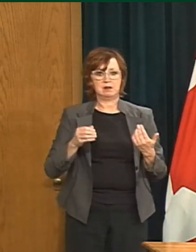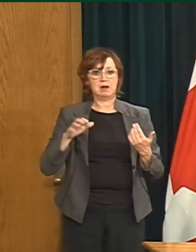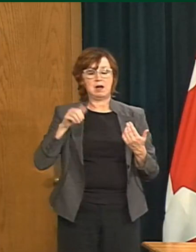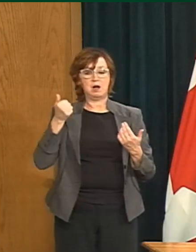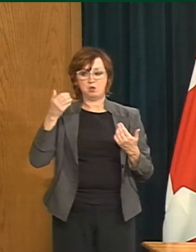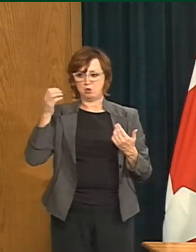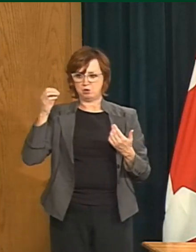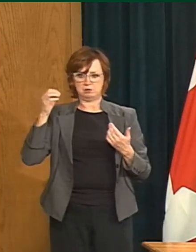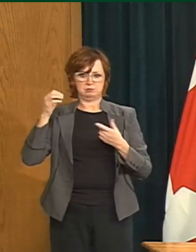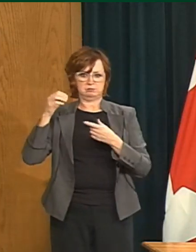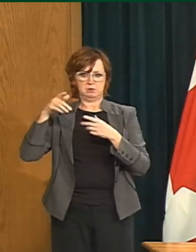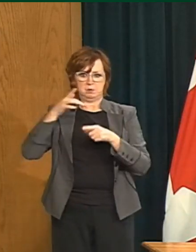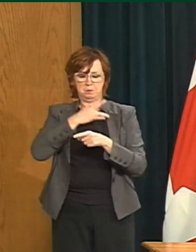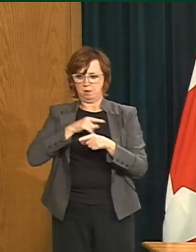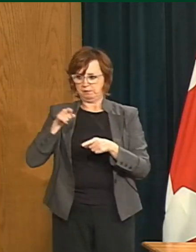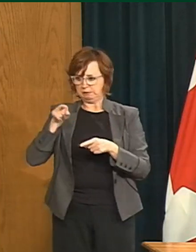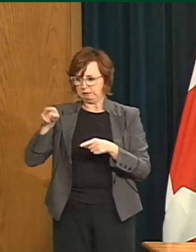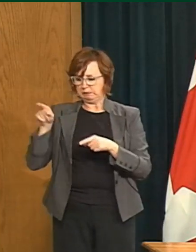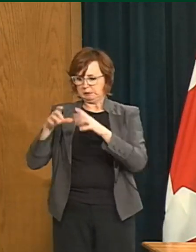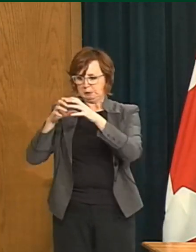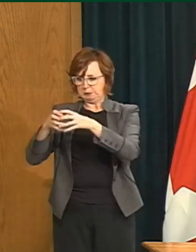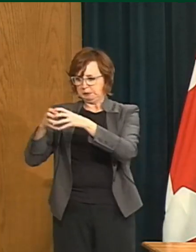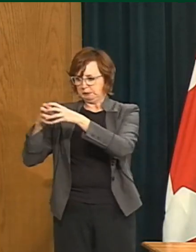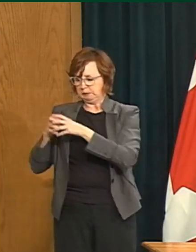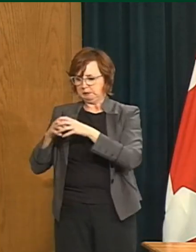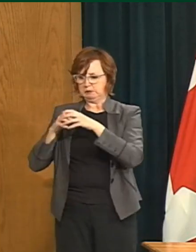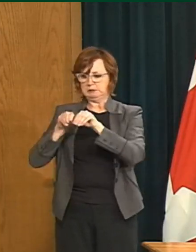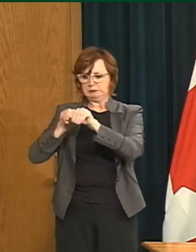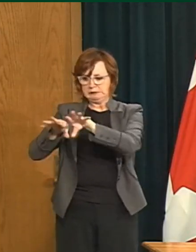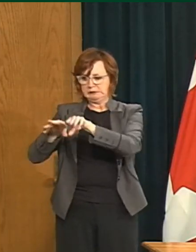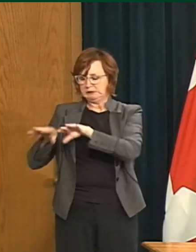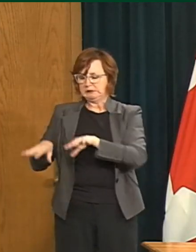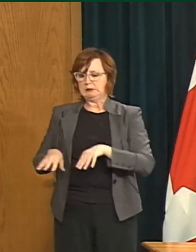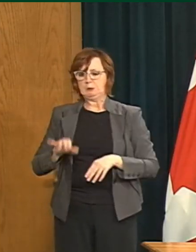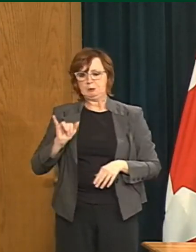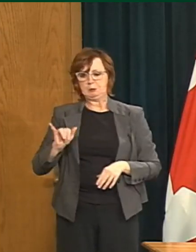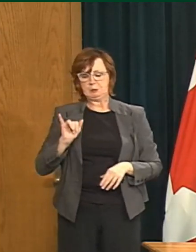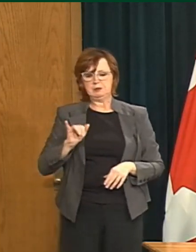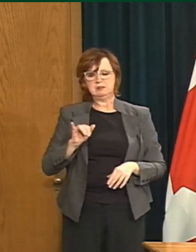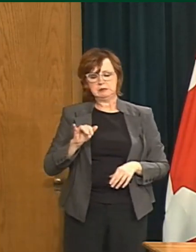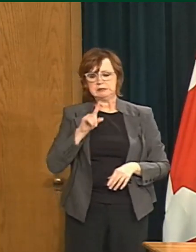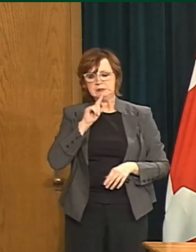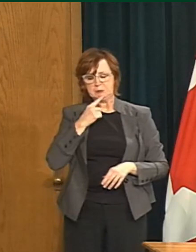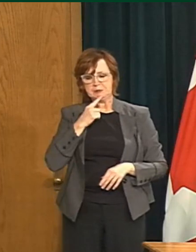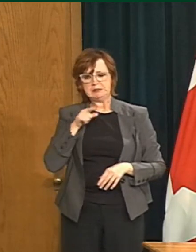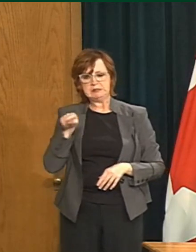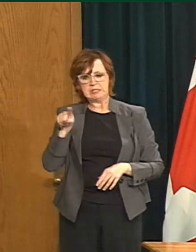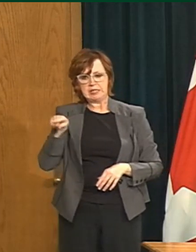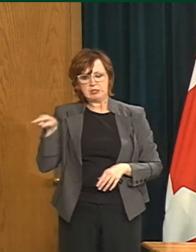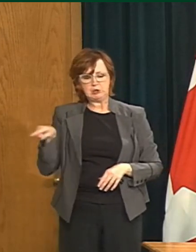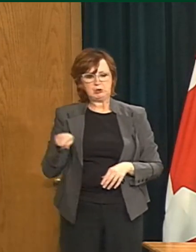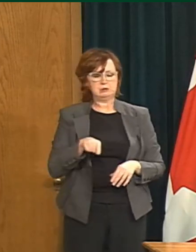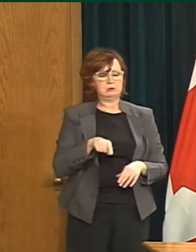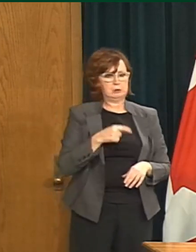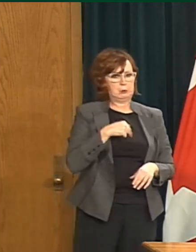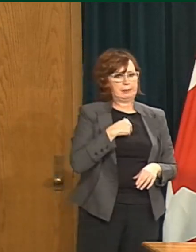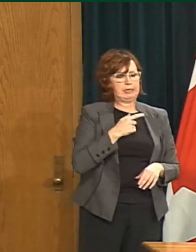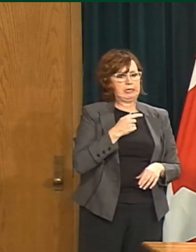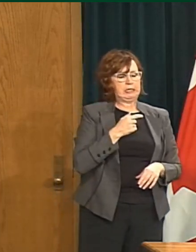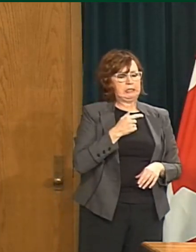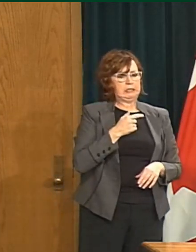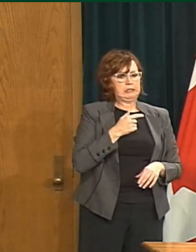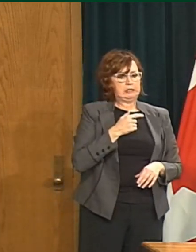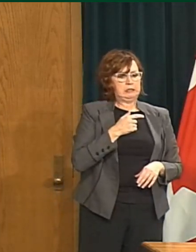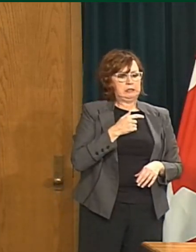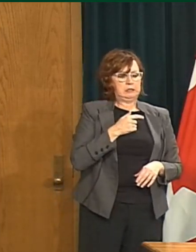significant either in long-term care facilities or in communities, obviously that would need a more focused approach in that setting. but that